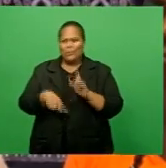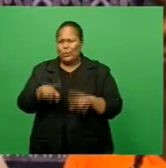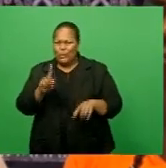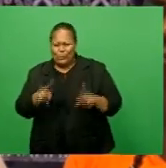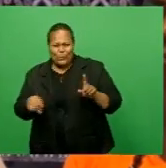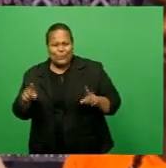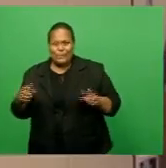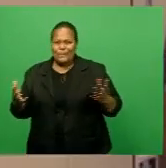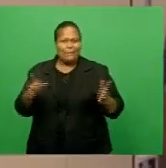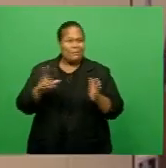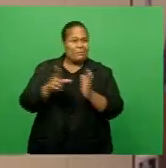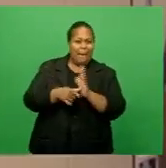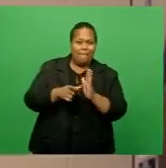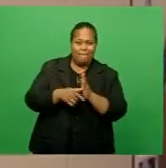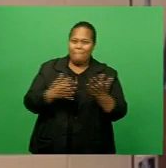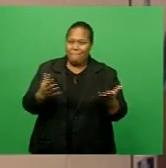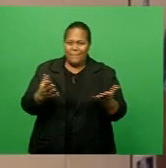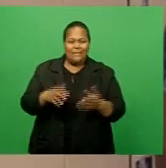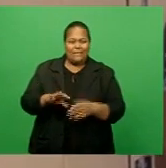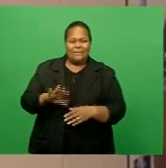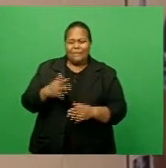uncertainty and seasons of doubt.